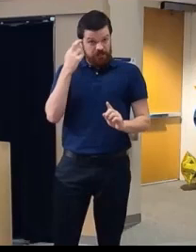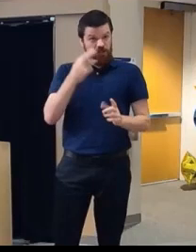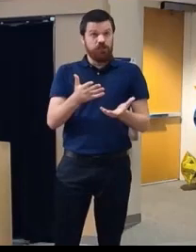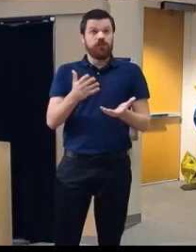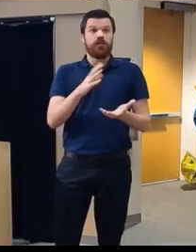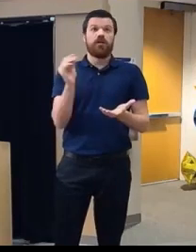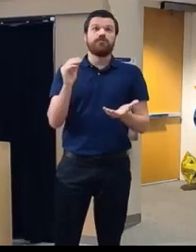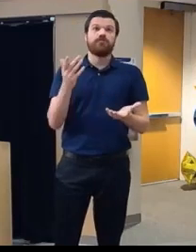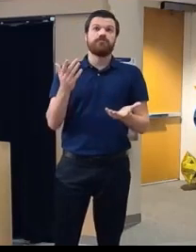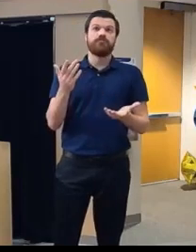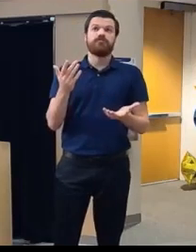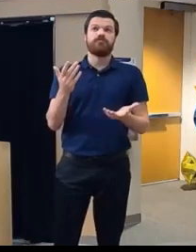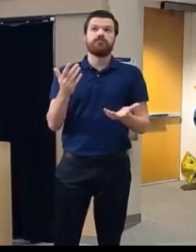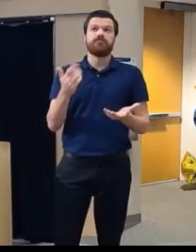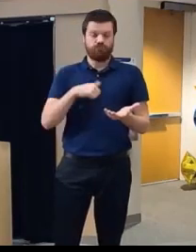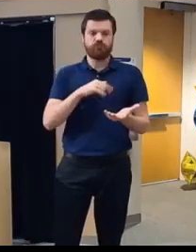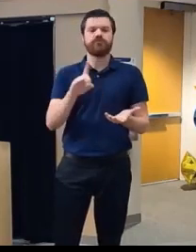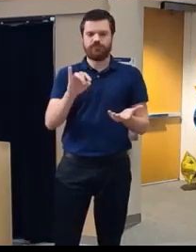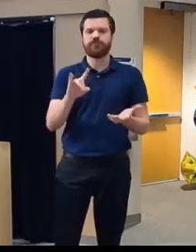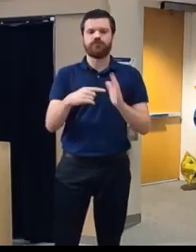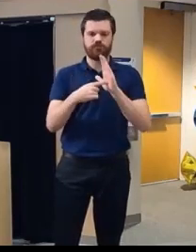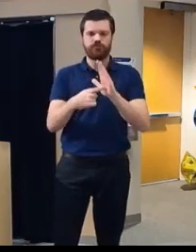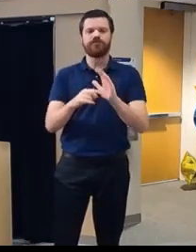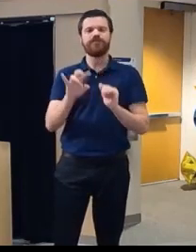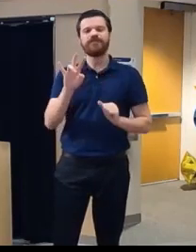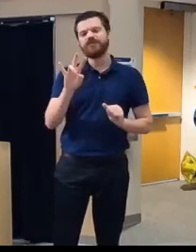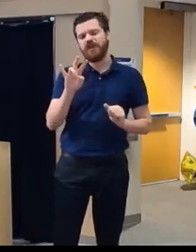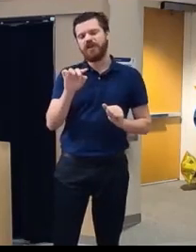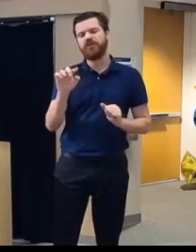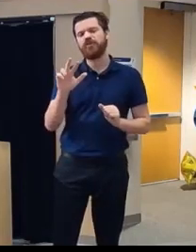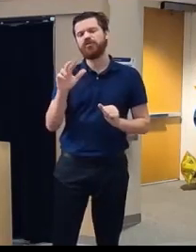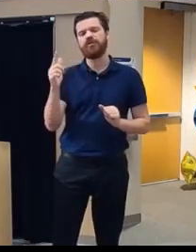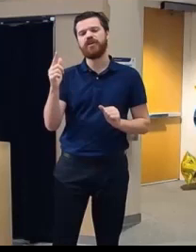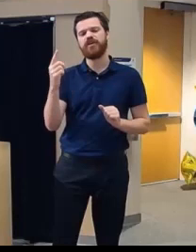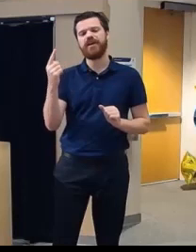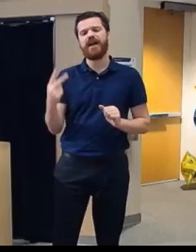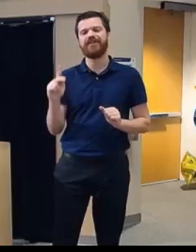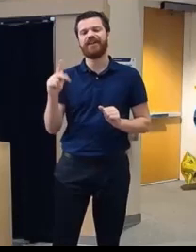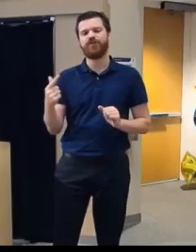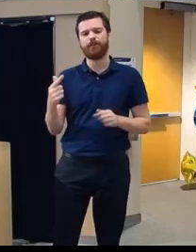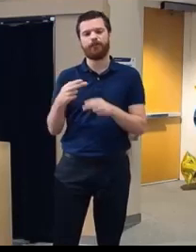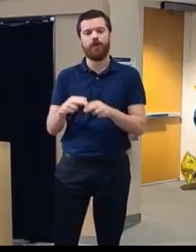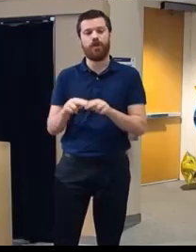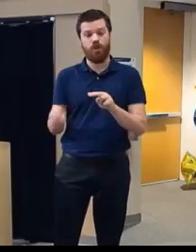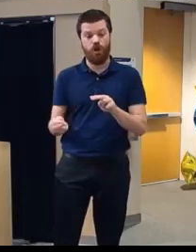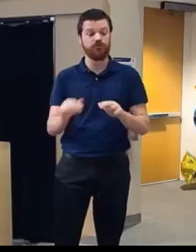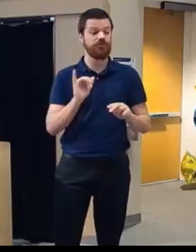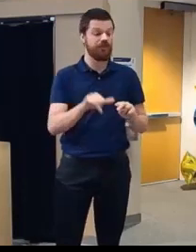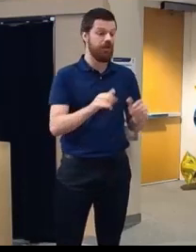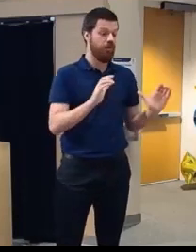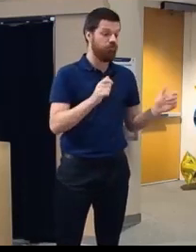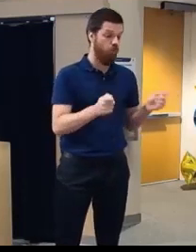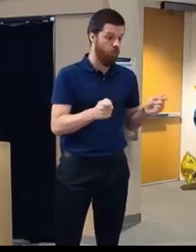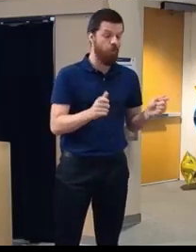also because we did show a 7-pound or 3.5 kilogram weight loss between intervention and control, that